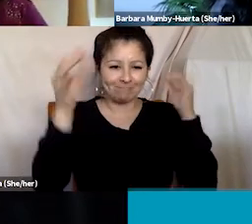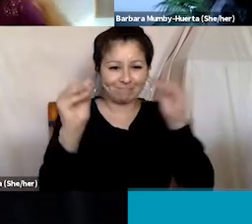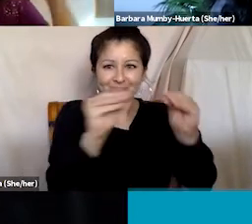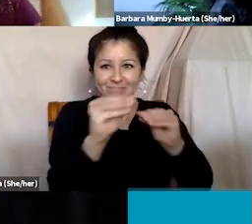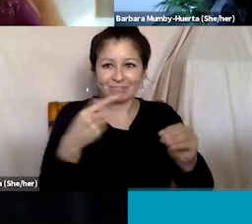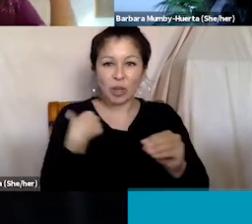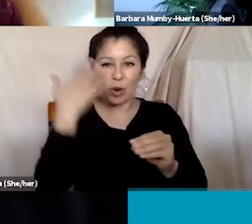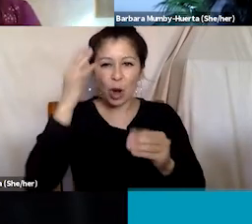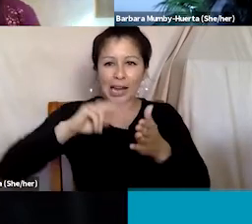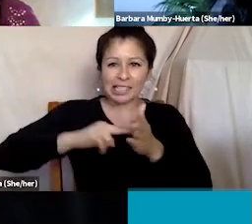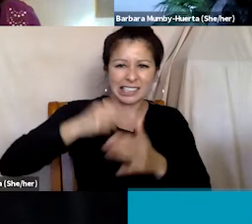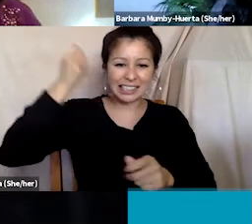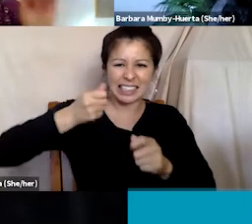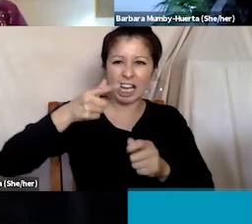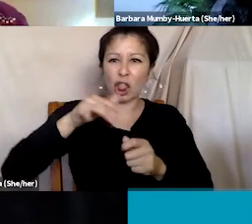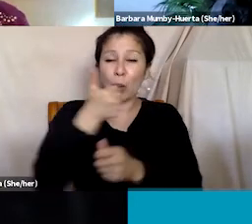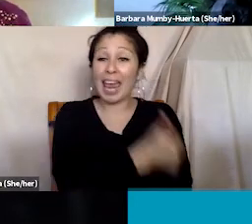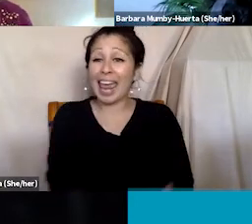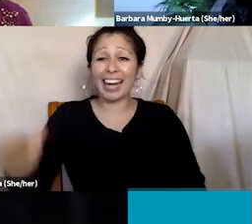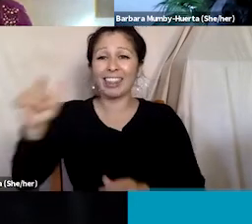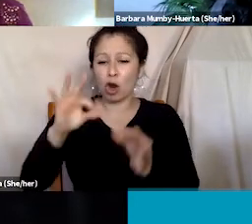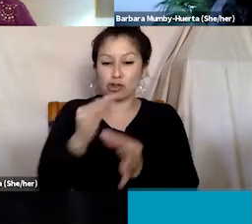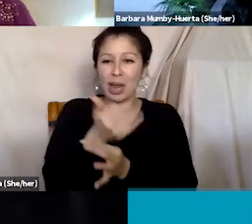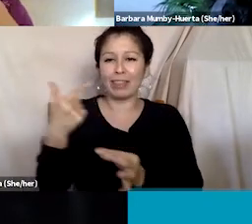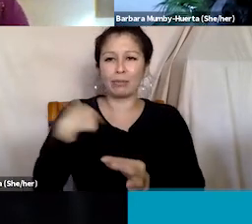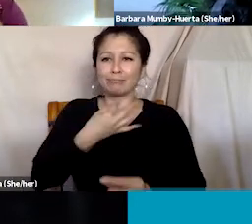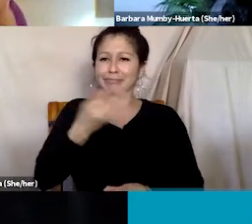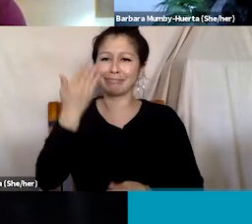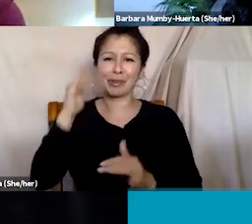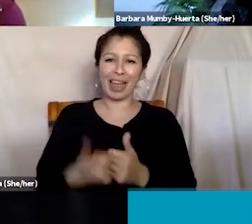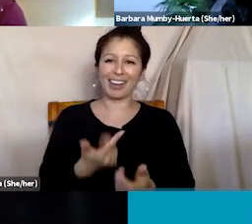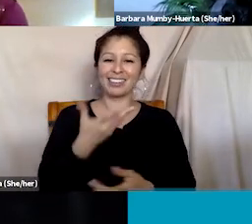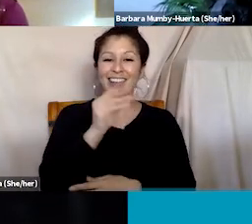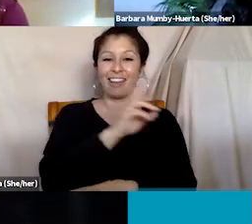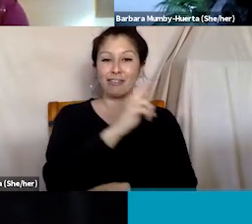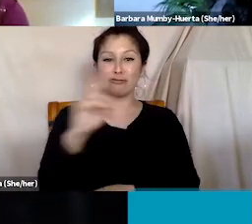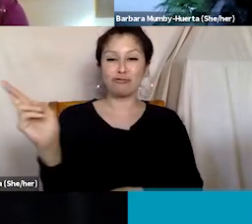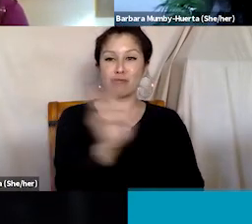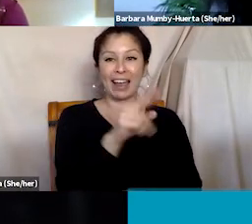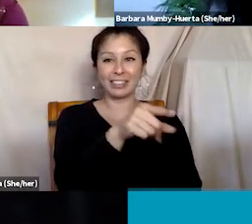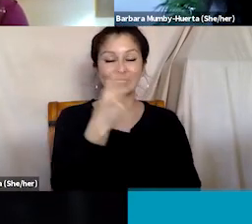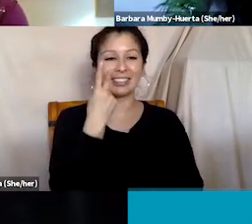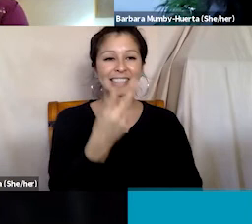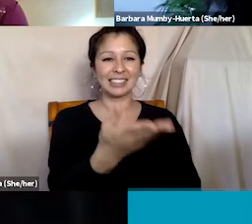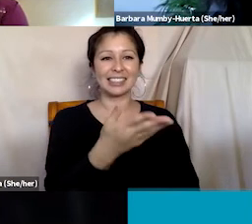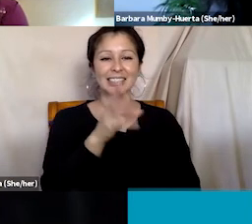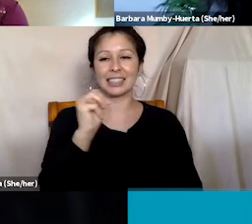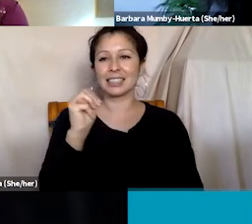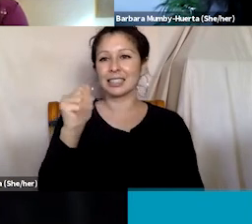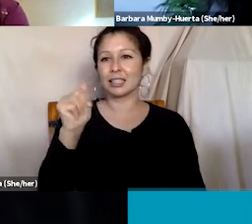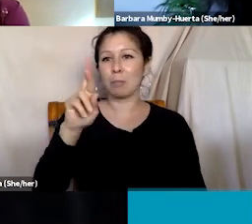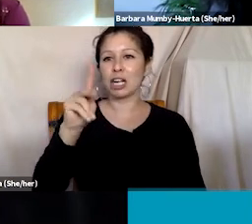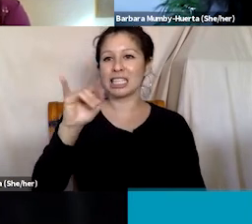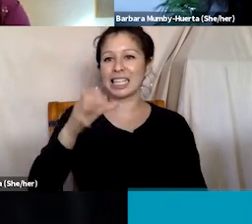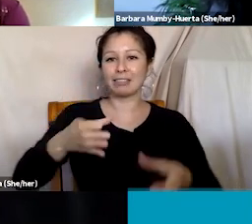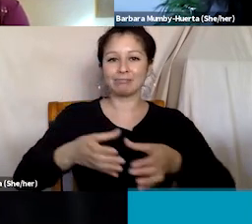to screw or hammer or glue anything or sew anything together. And on the far right, you see martini